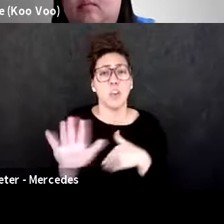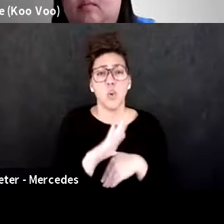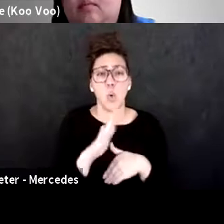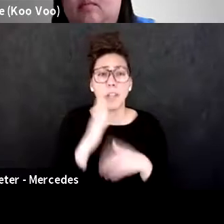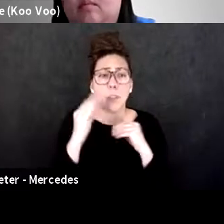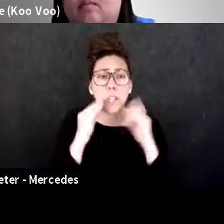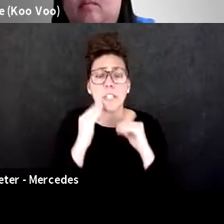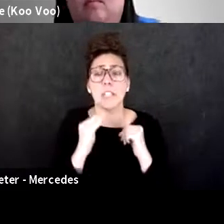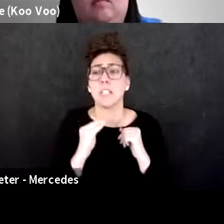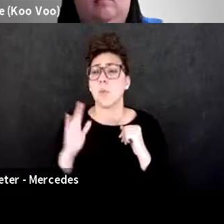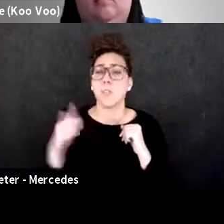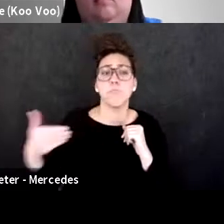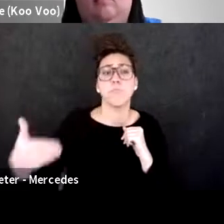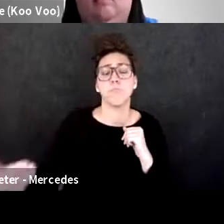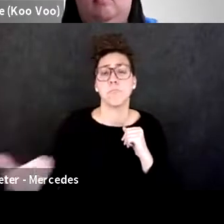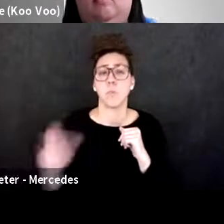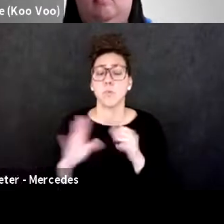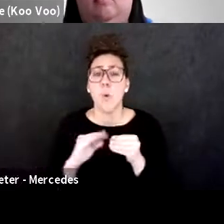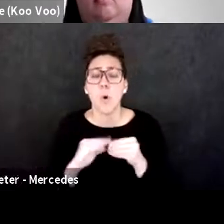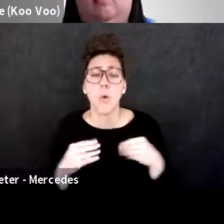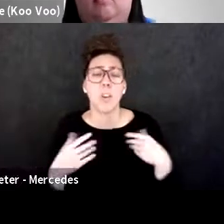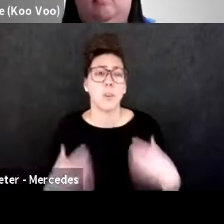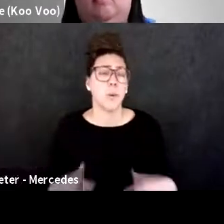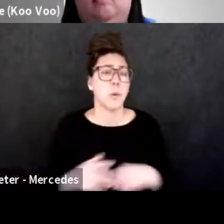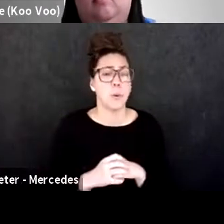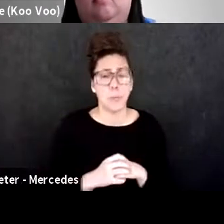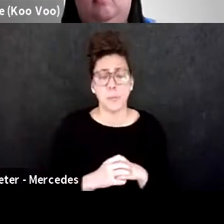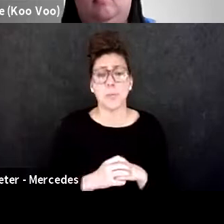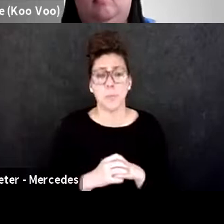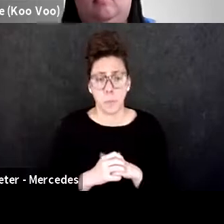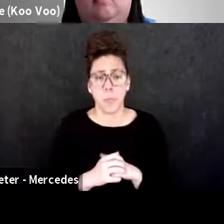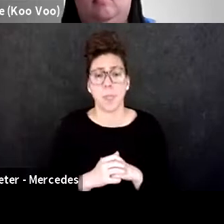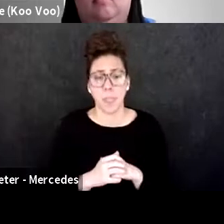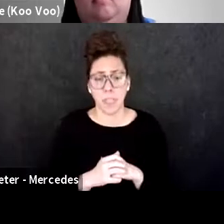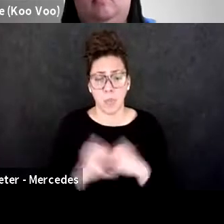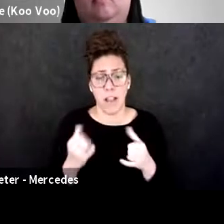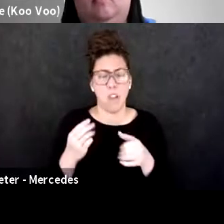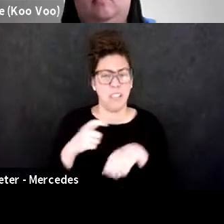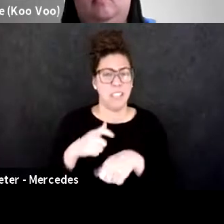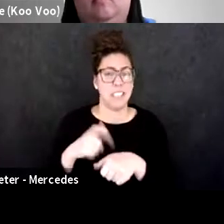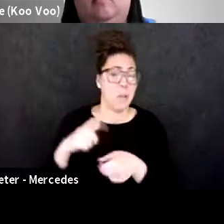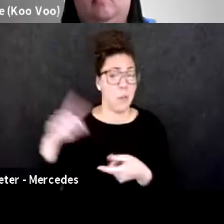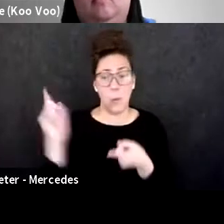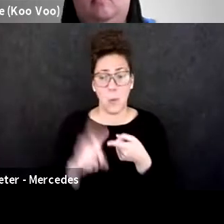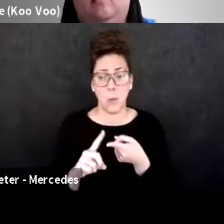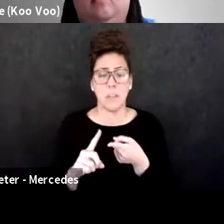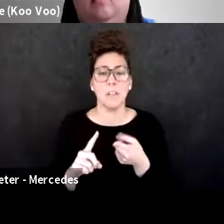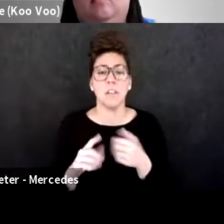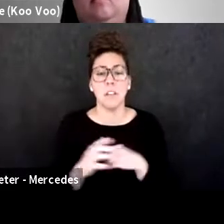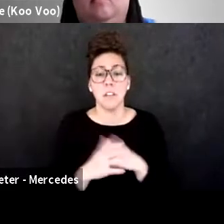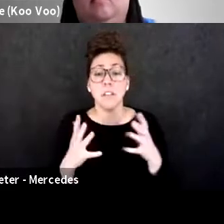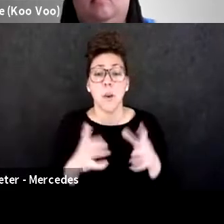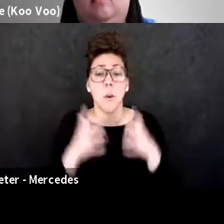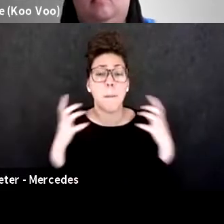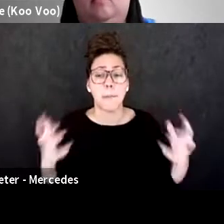your experiences, your stories. And we're like right at the end of this. And so, again, a big thank you